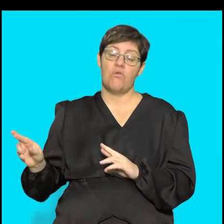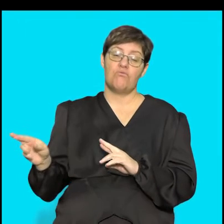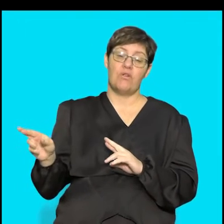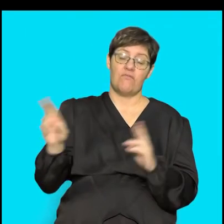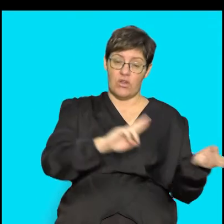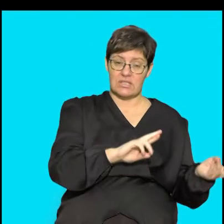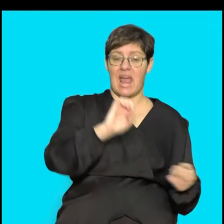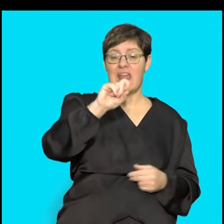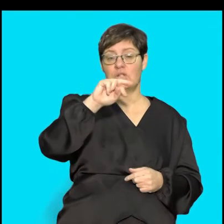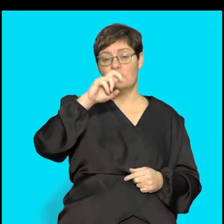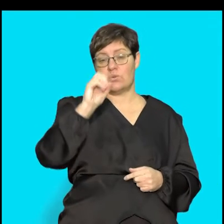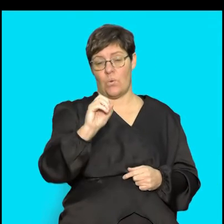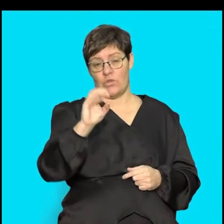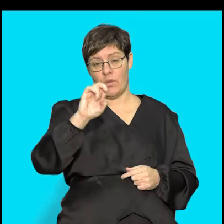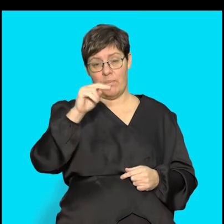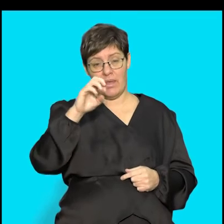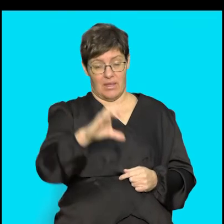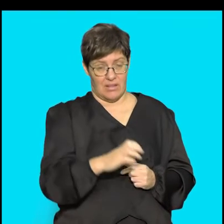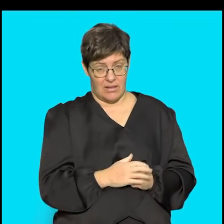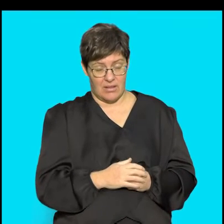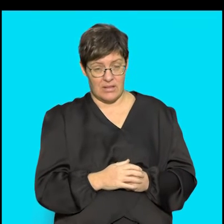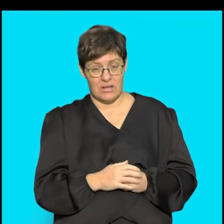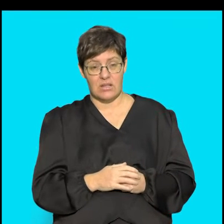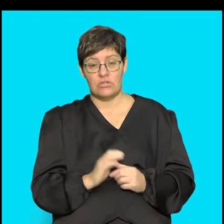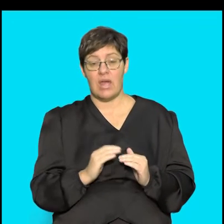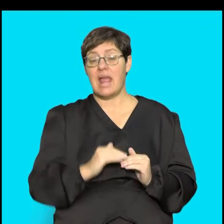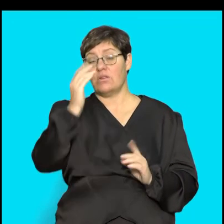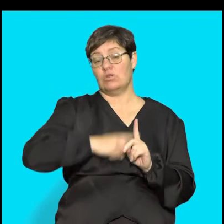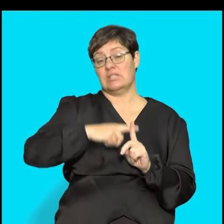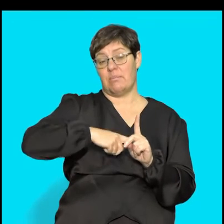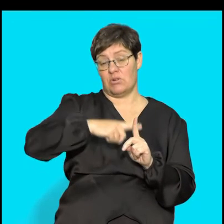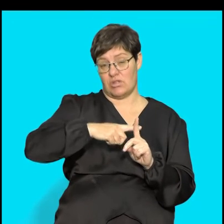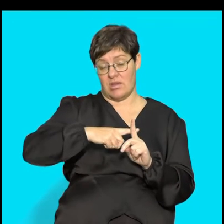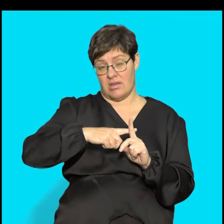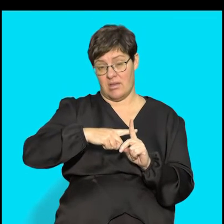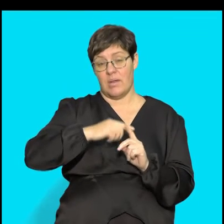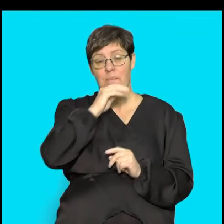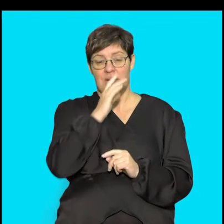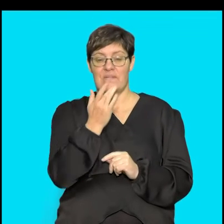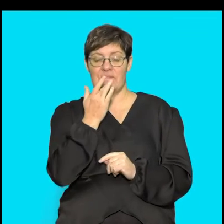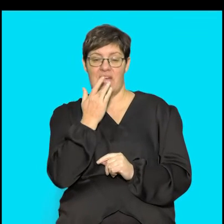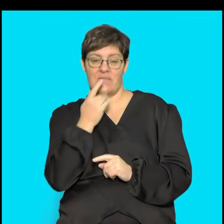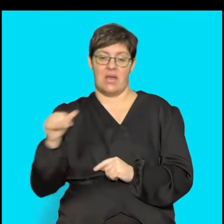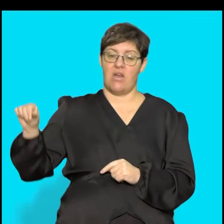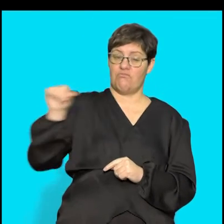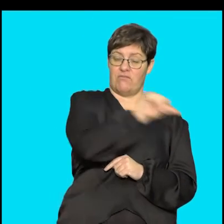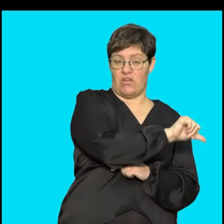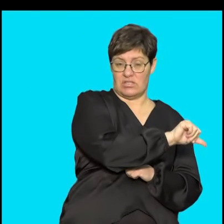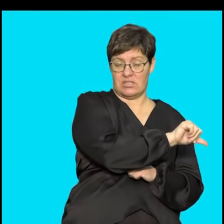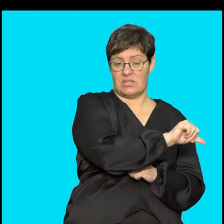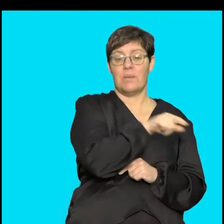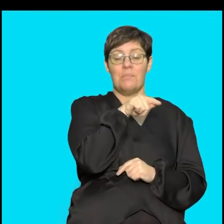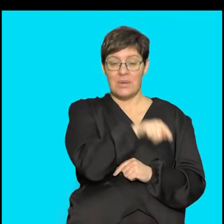reverse reaction is endothermic. An increase in temperature will then favor the